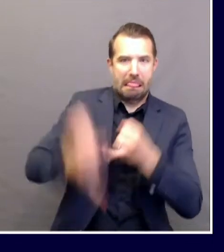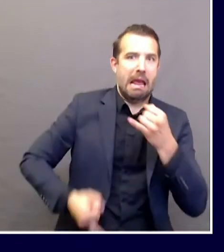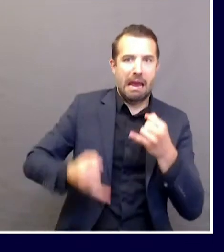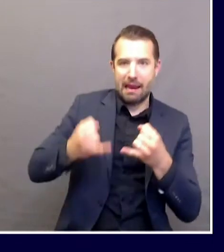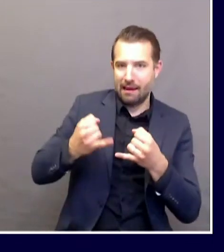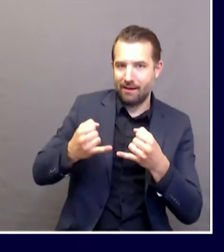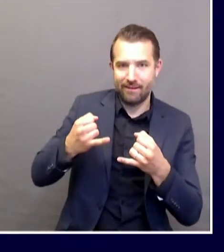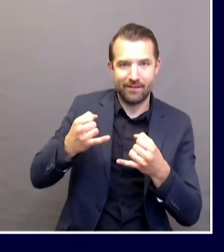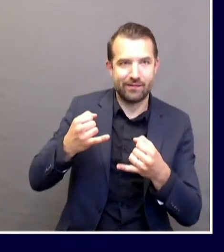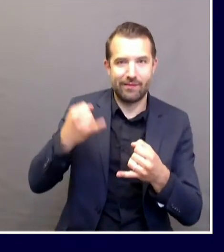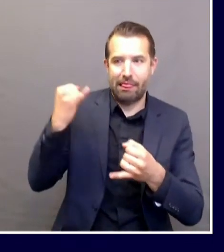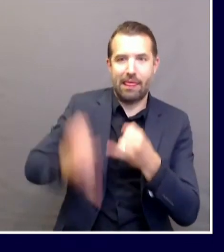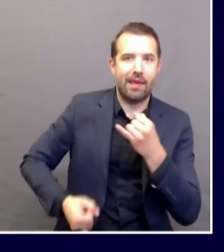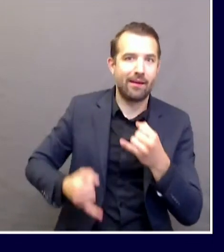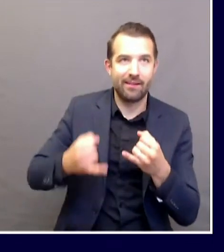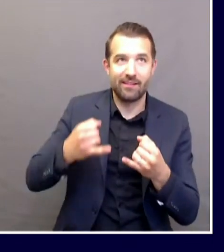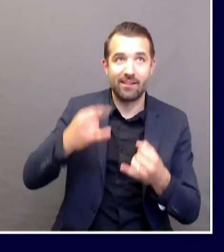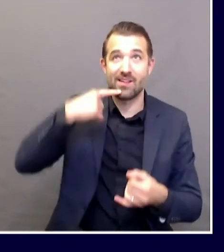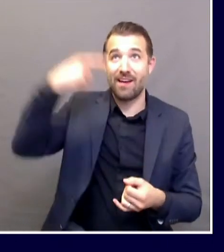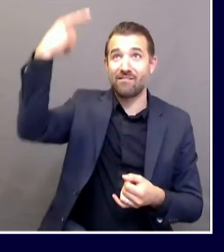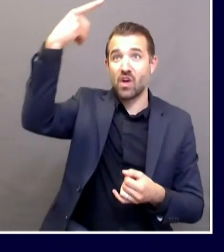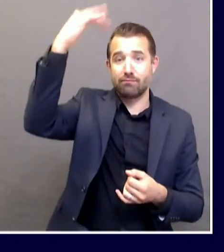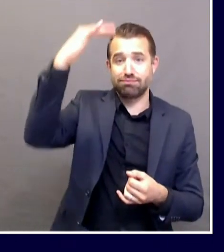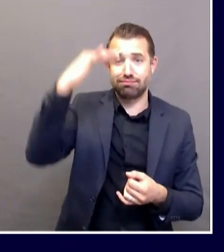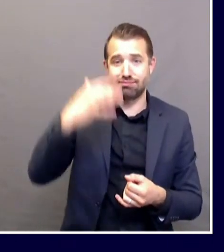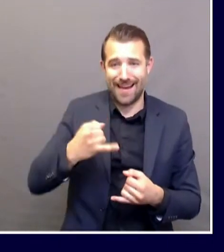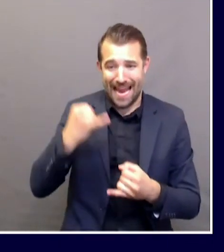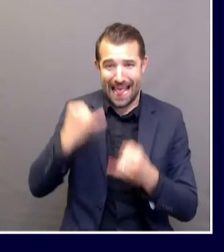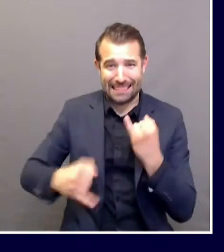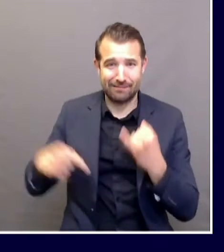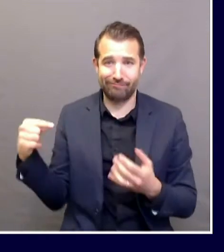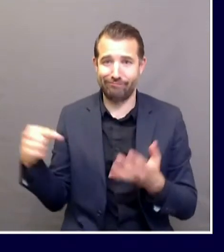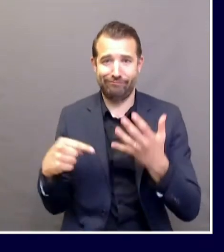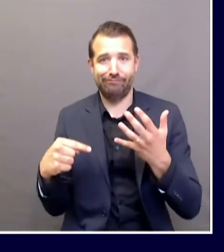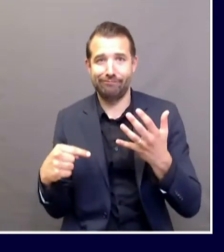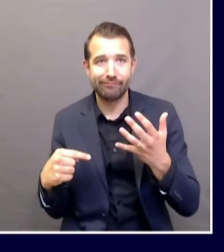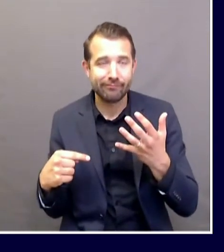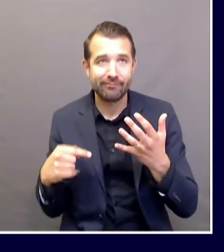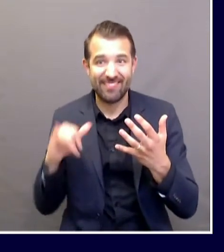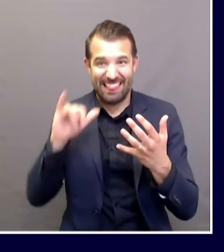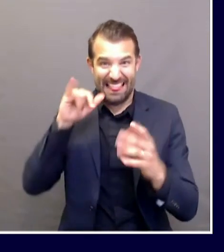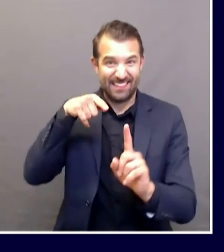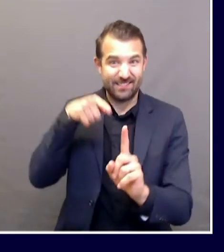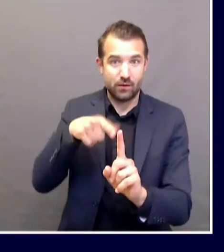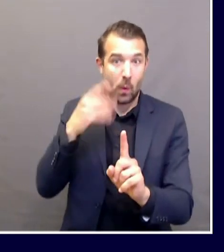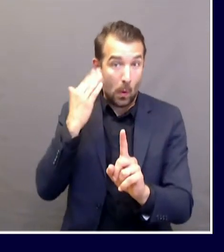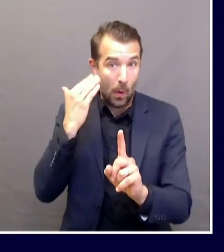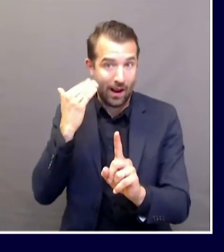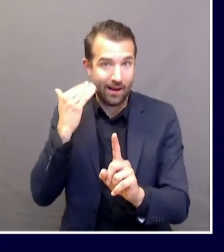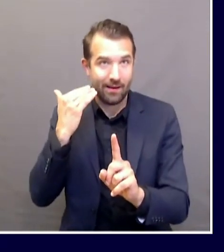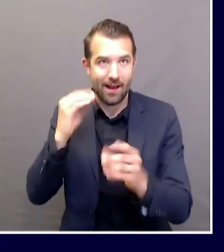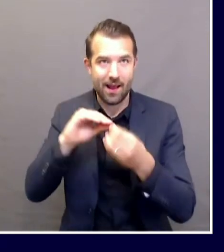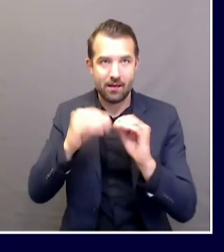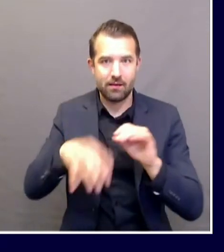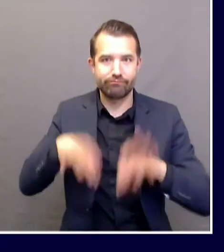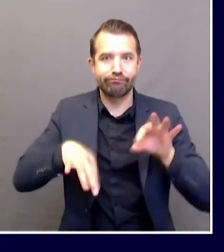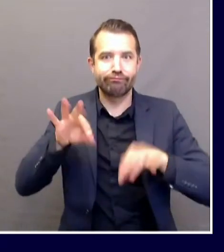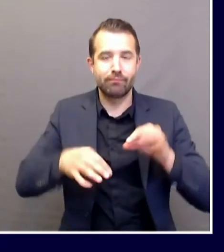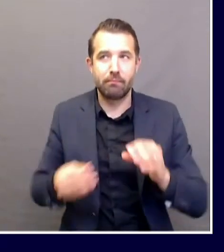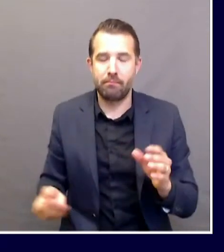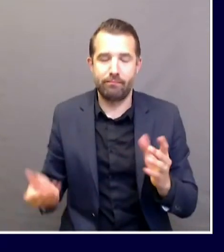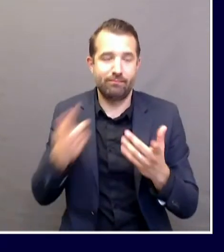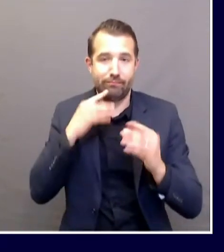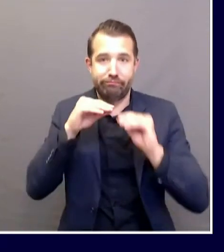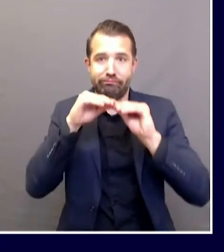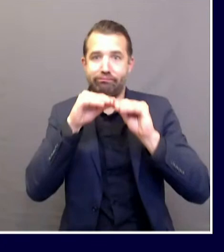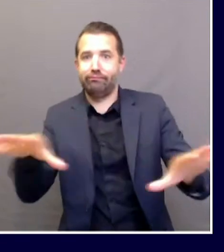couple where and why Androscoggin's case rates as well as positivity rates are high.